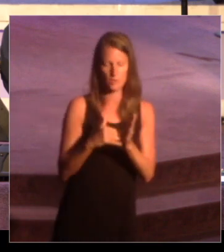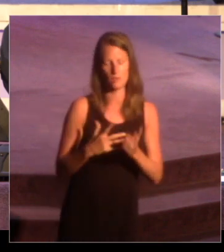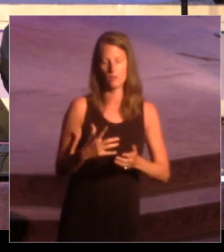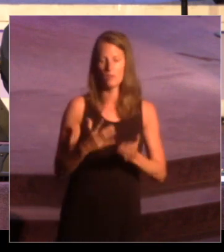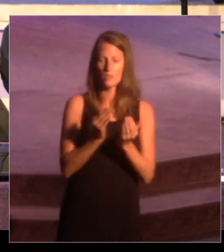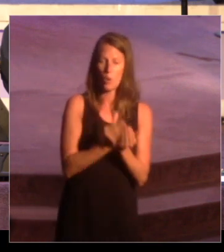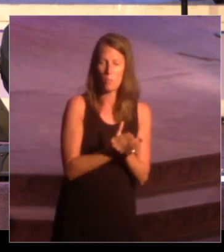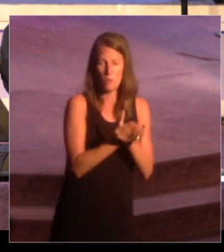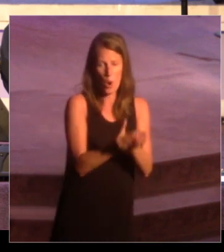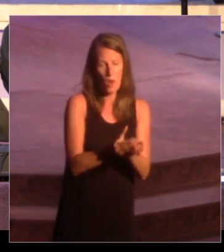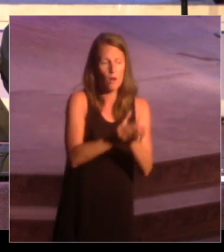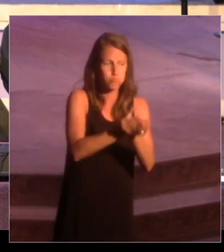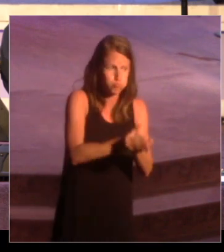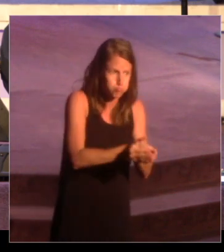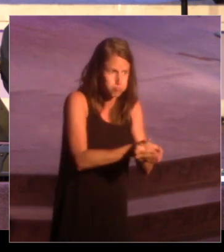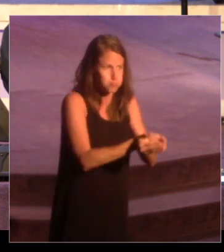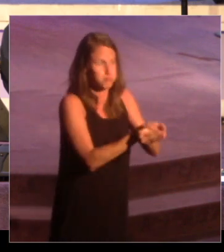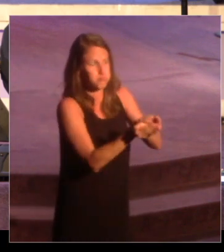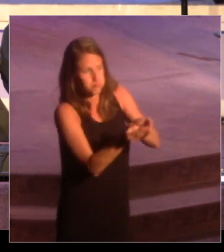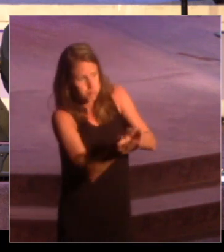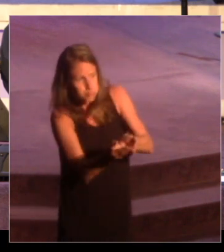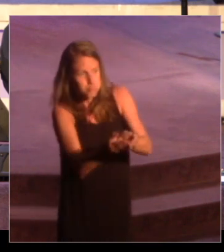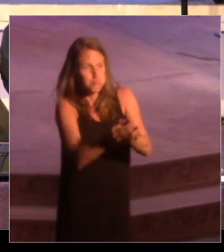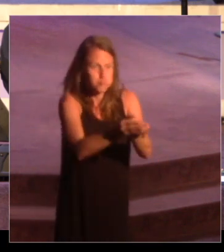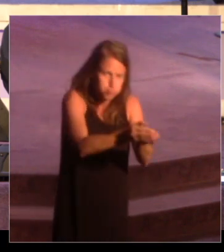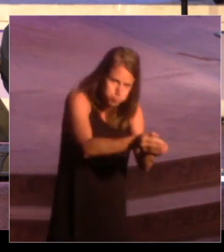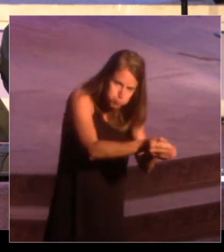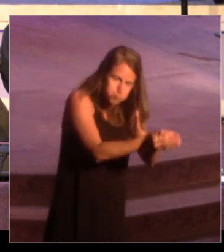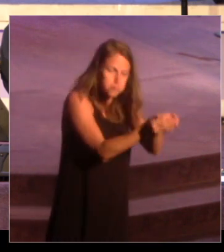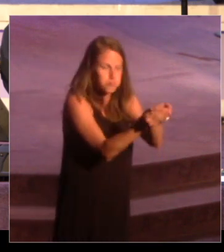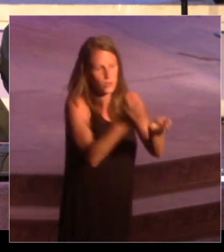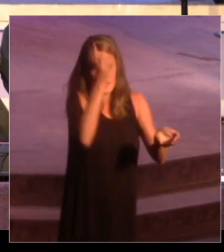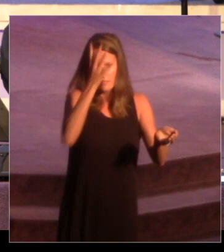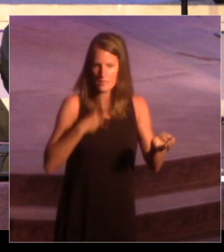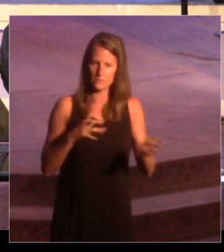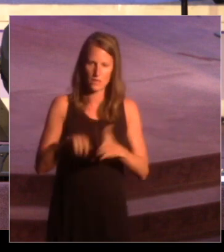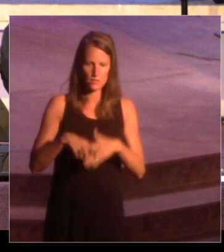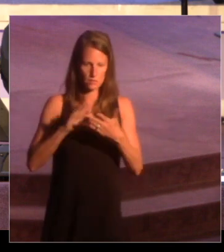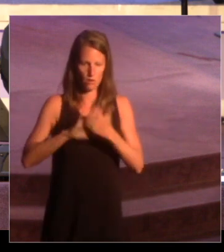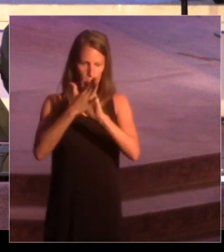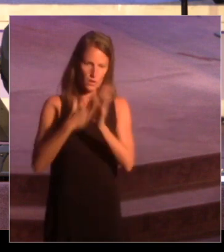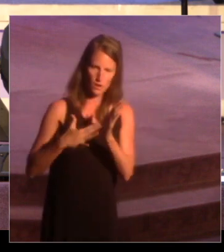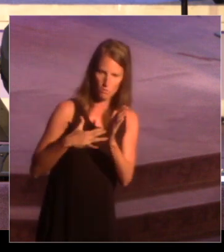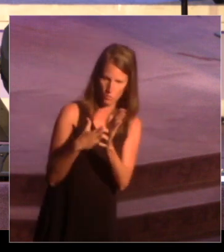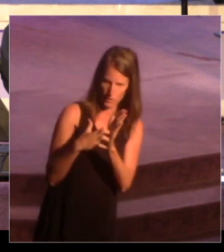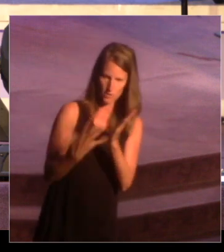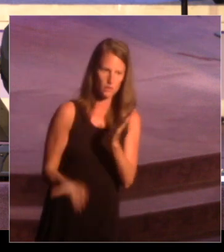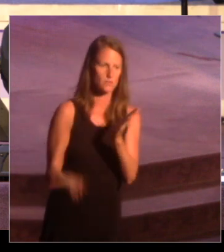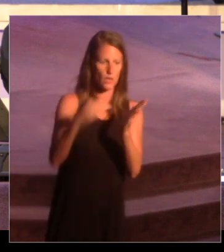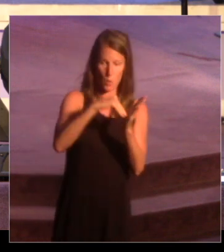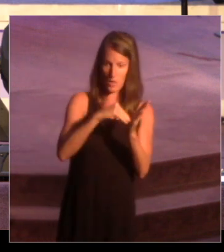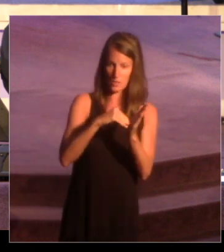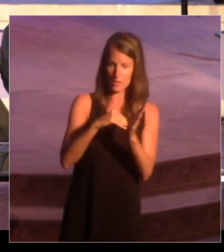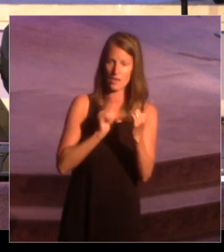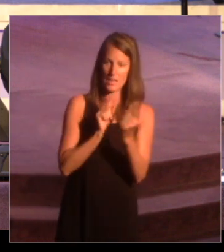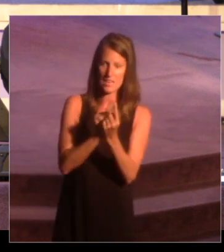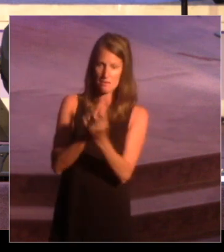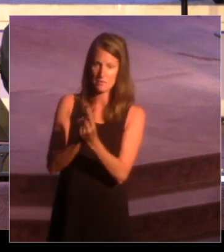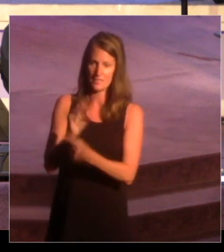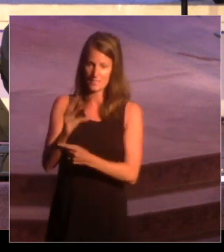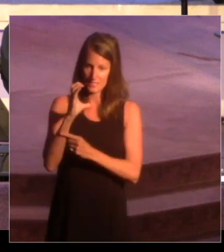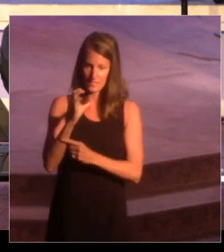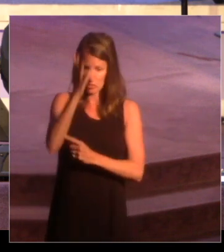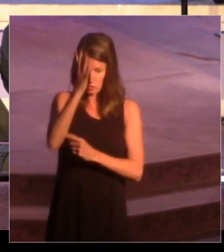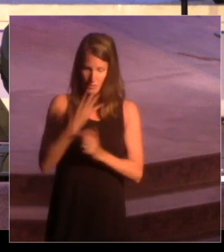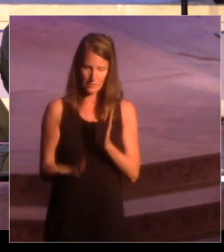by sea, and the men are losing resolve, and they're wavering. So again, Cortez holds this vision out for them. This